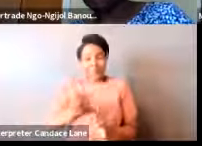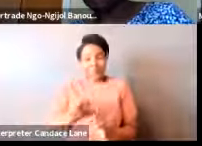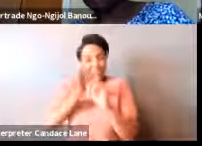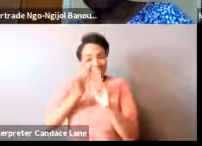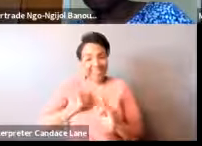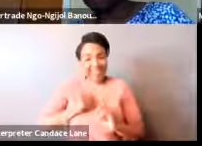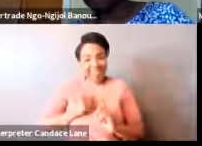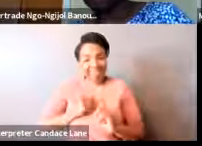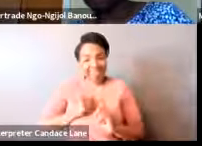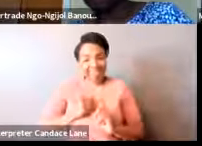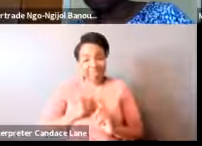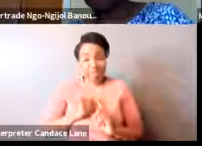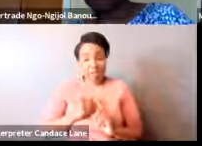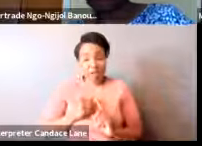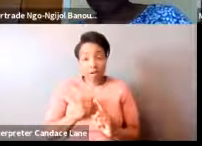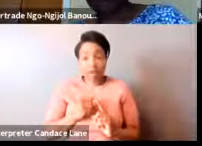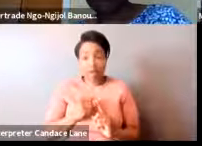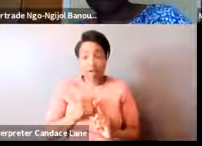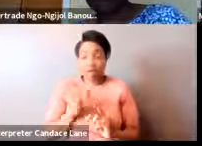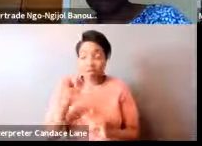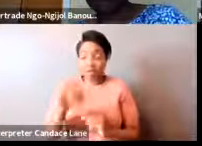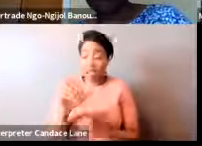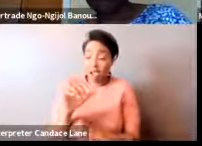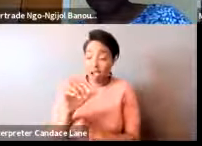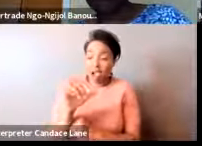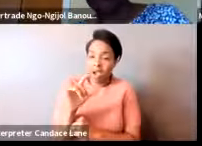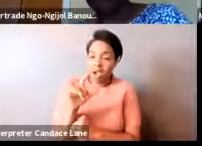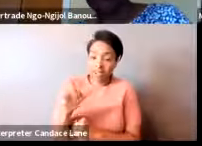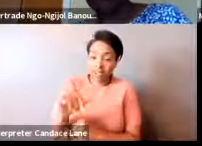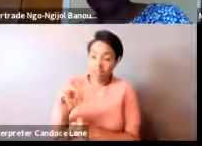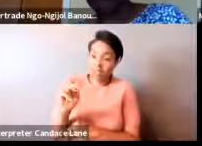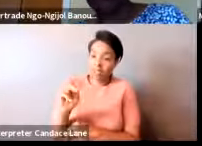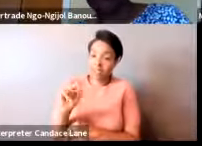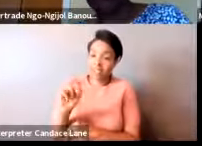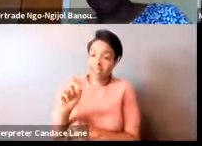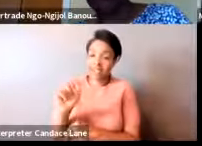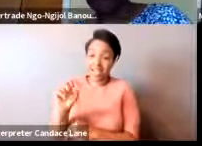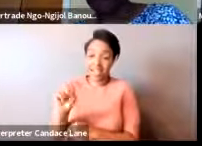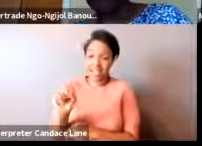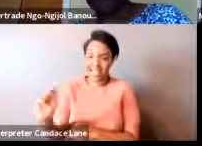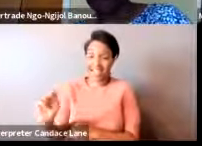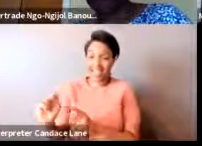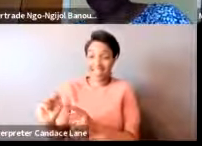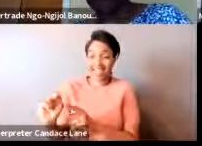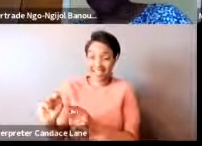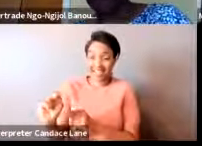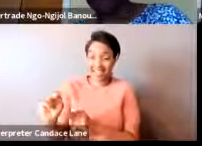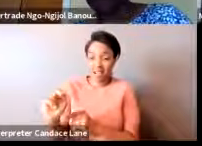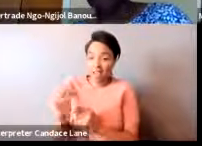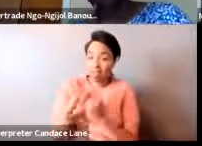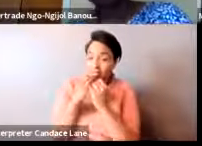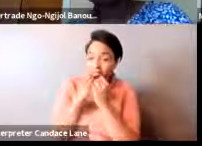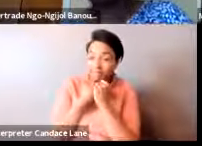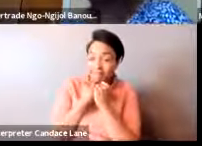My first poem, love poem for Entezaki and me, to the one and only Entezaki